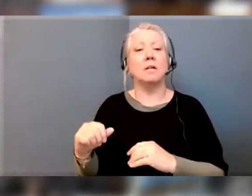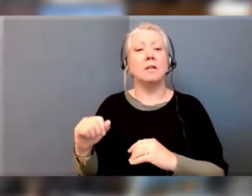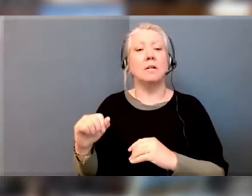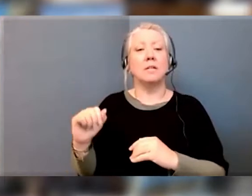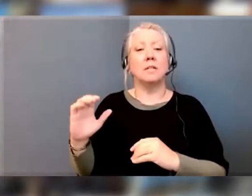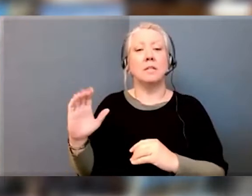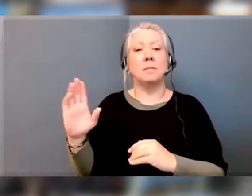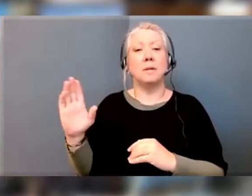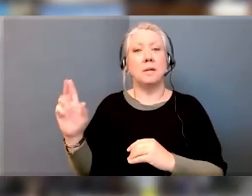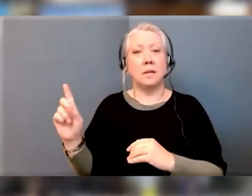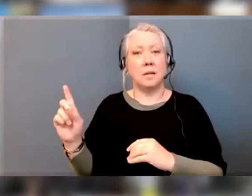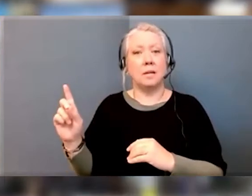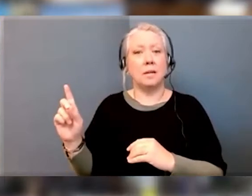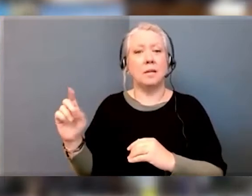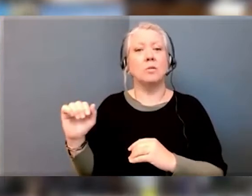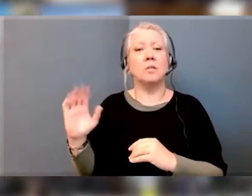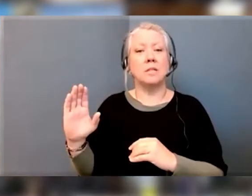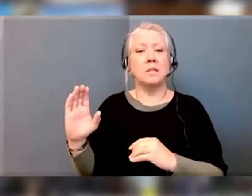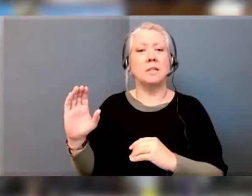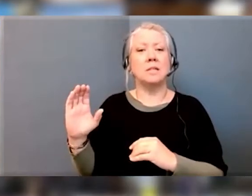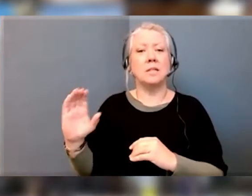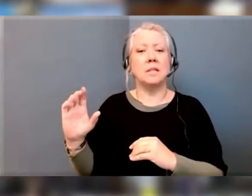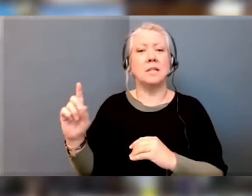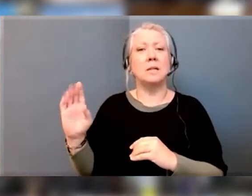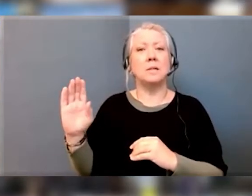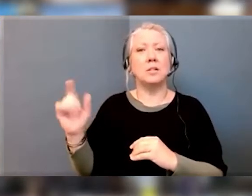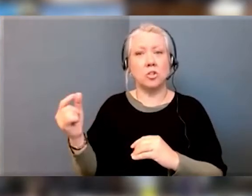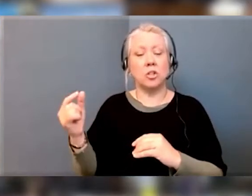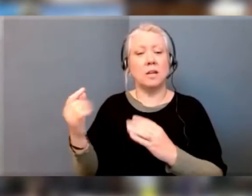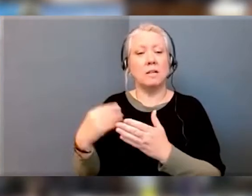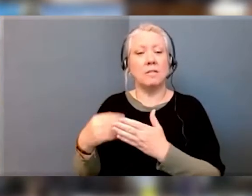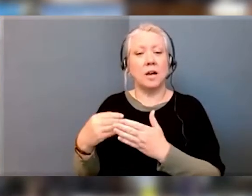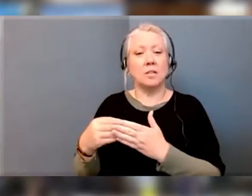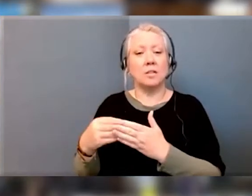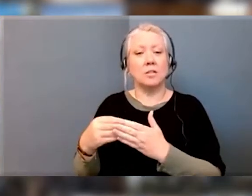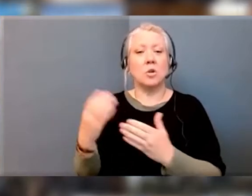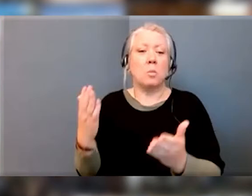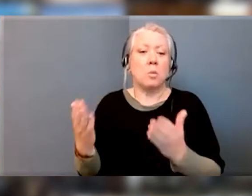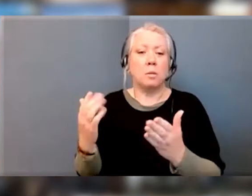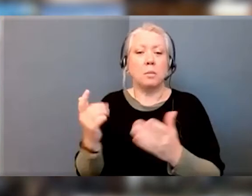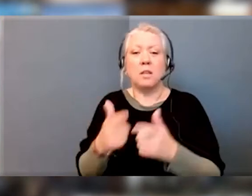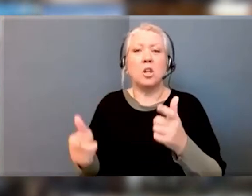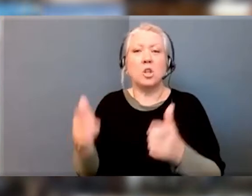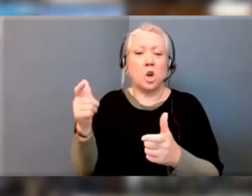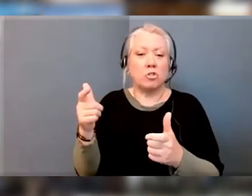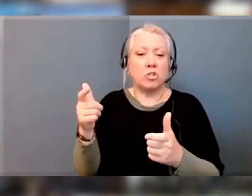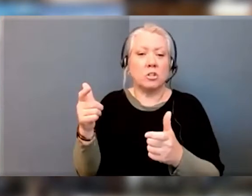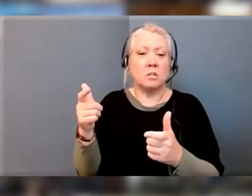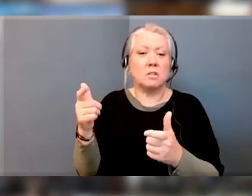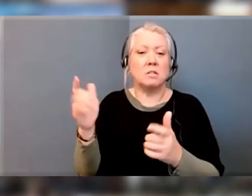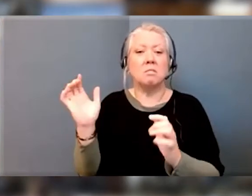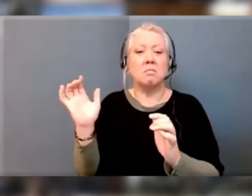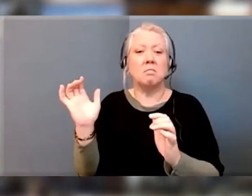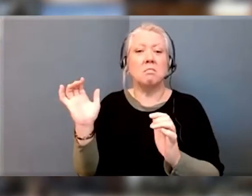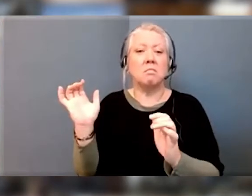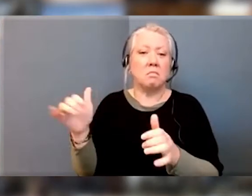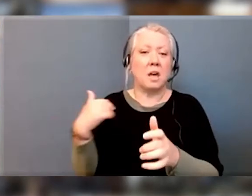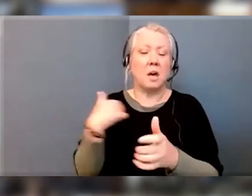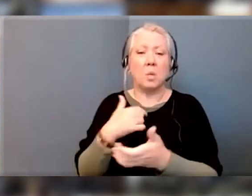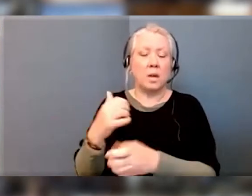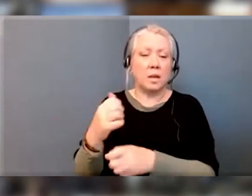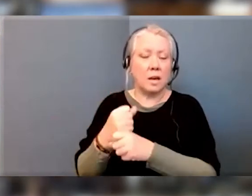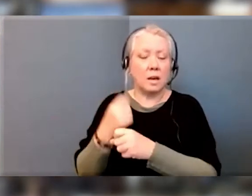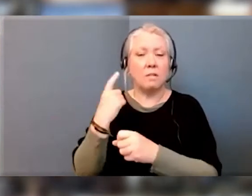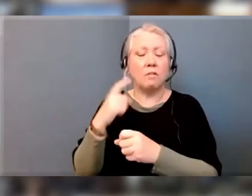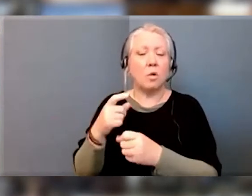also probably the largest federal allocation that the city of Pittsburgh receives for housing and community and economic